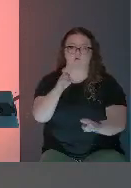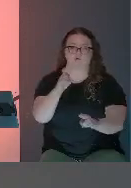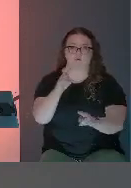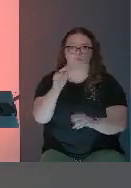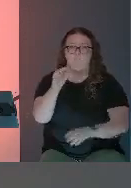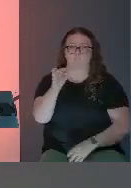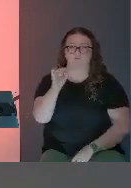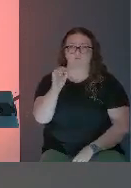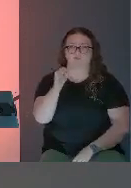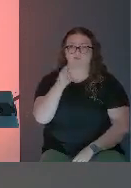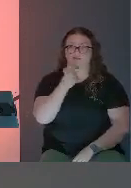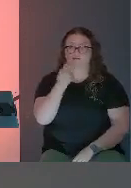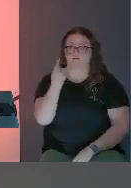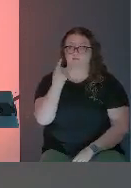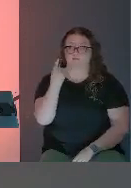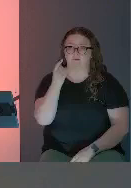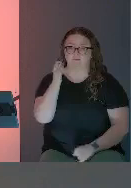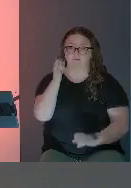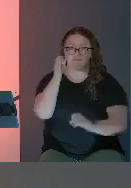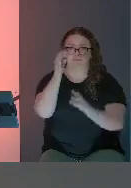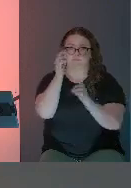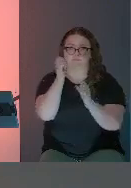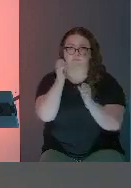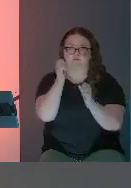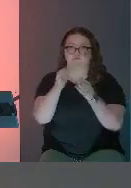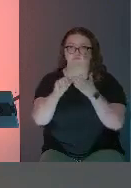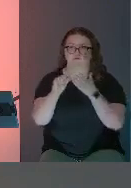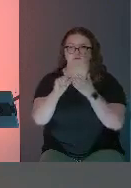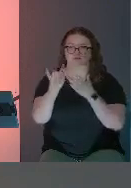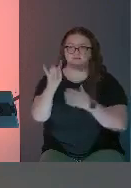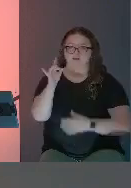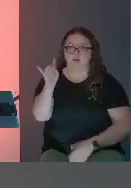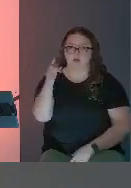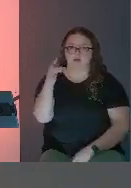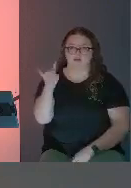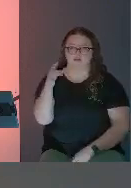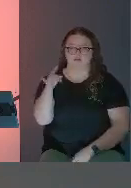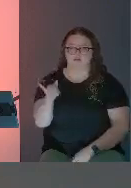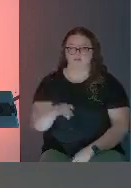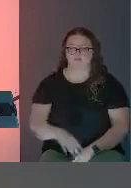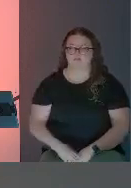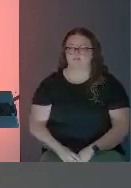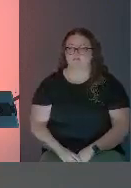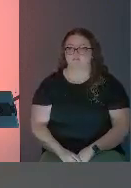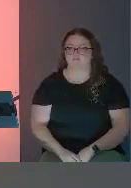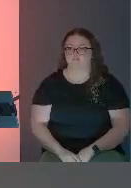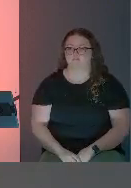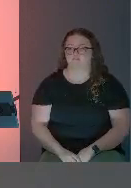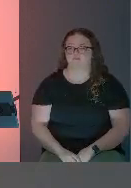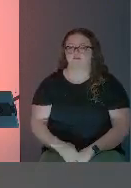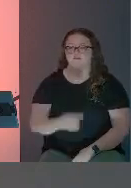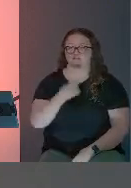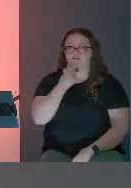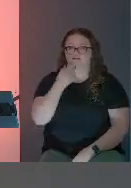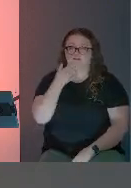really profound in verse number 18 of the 28th chapter in Deuteronomy. He says, "There it